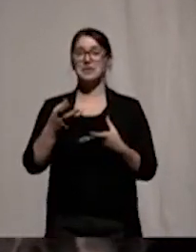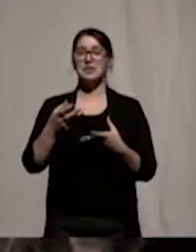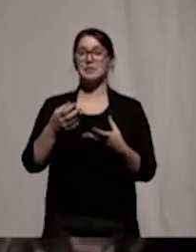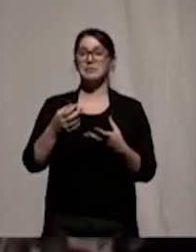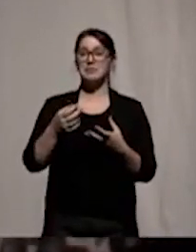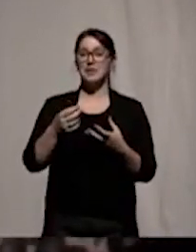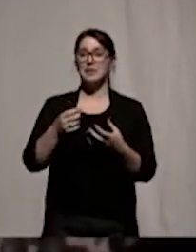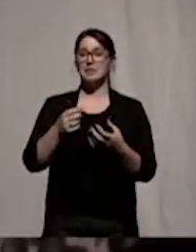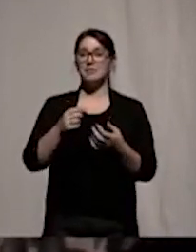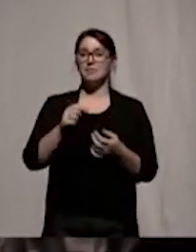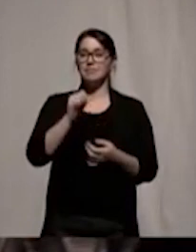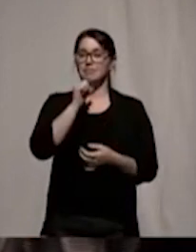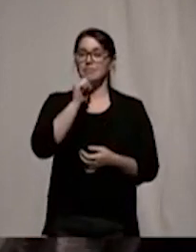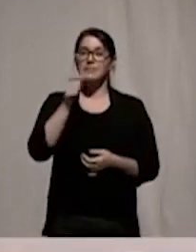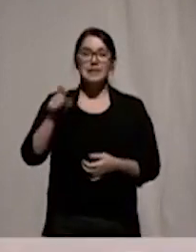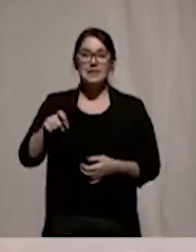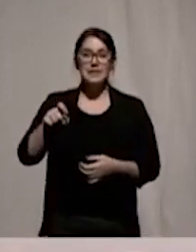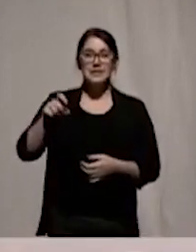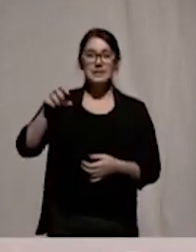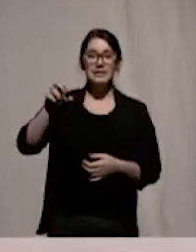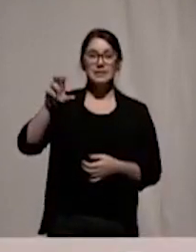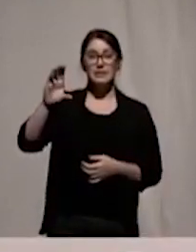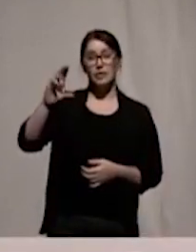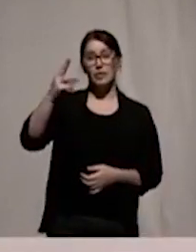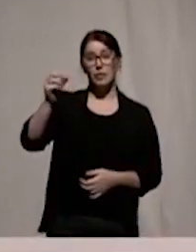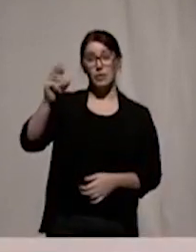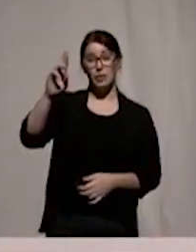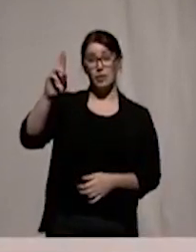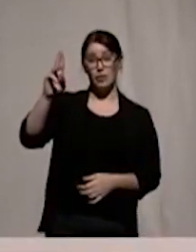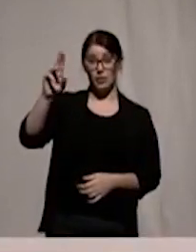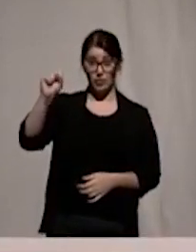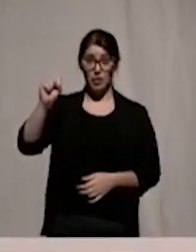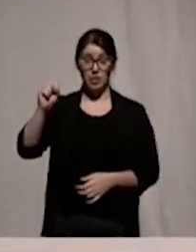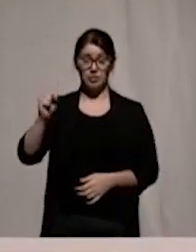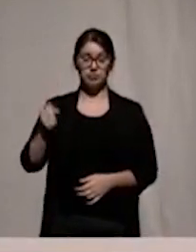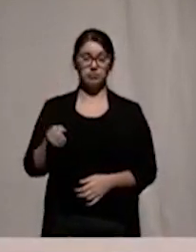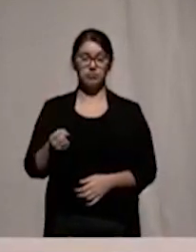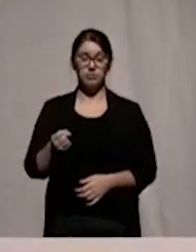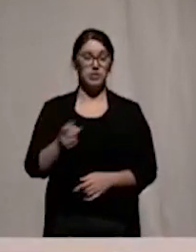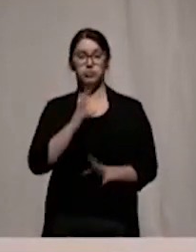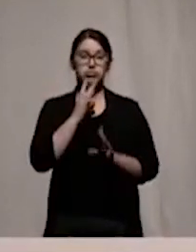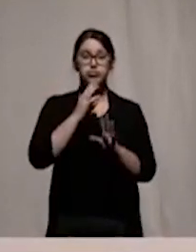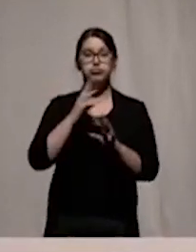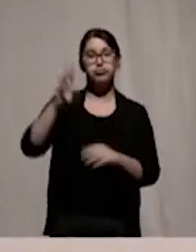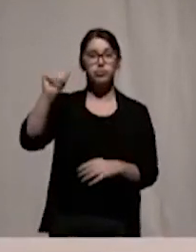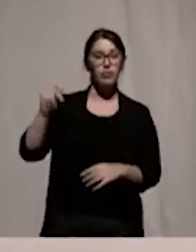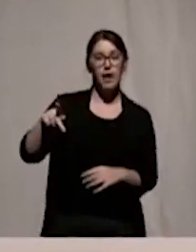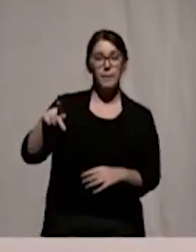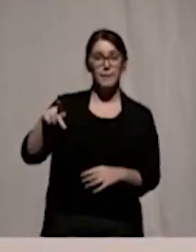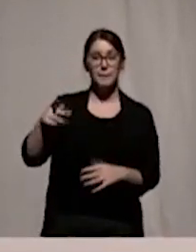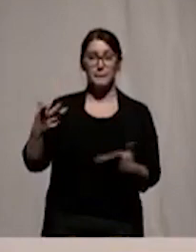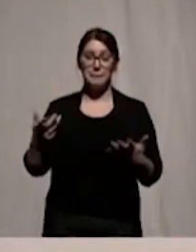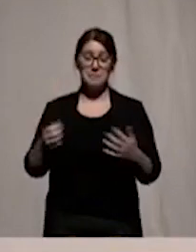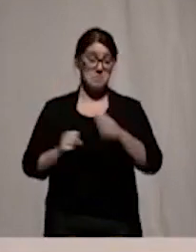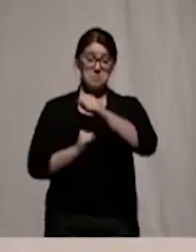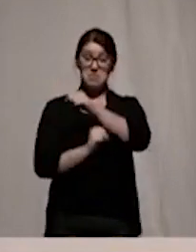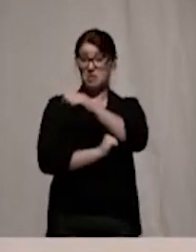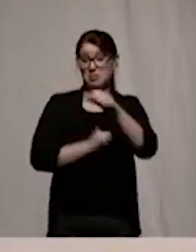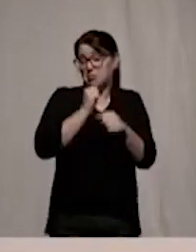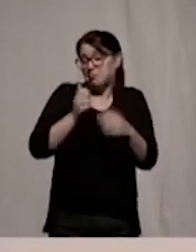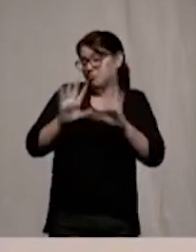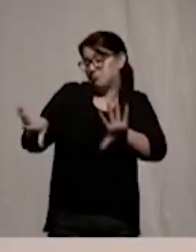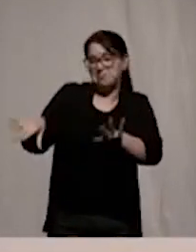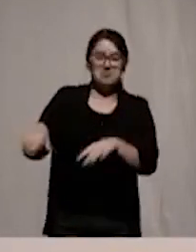he uses that flow in the rap to do a whole rap about, like, yeah, I don't actually need to, like, write any structure to my song. But the song